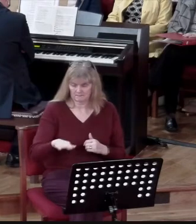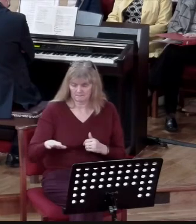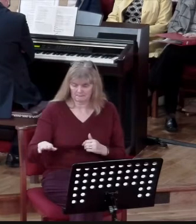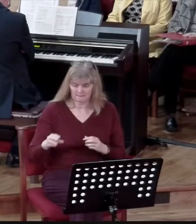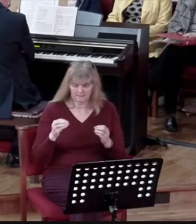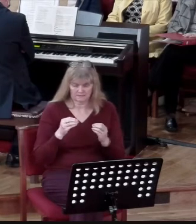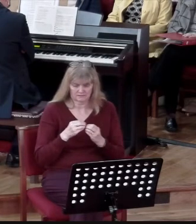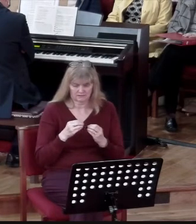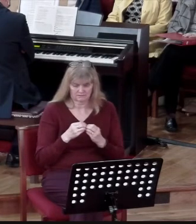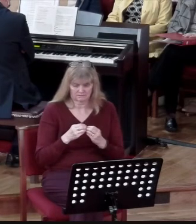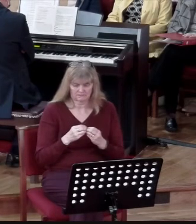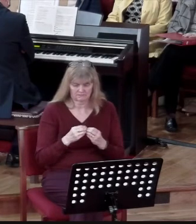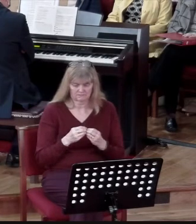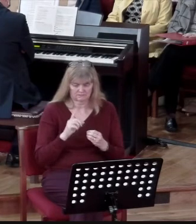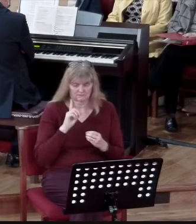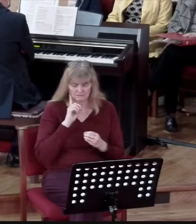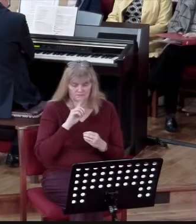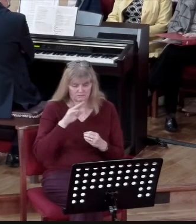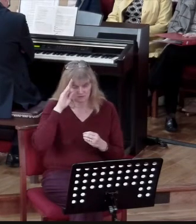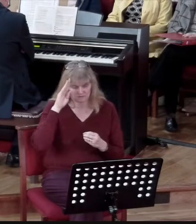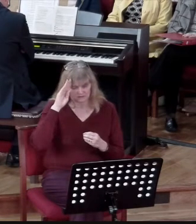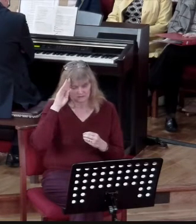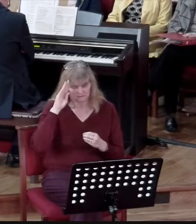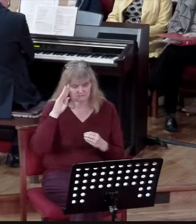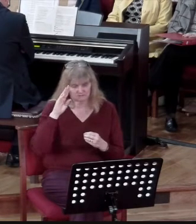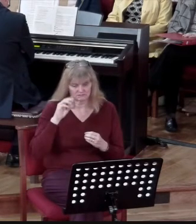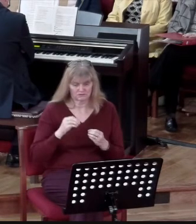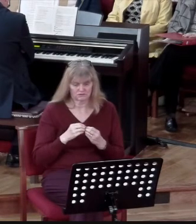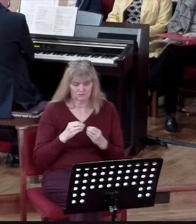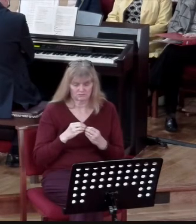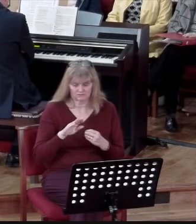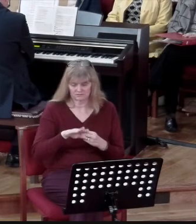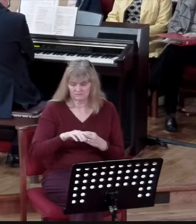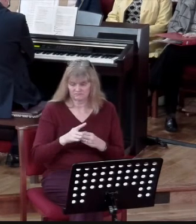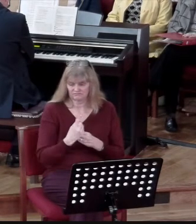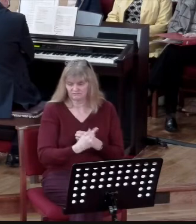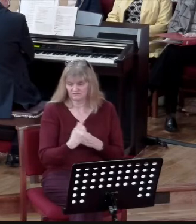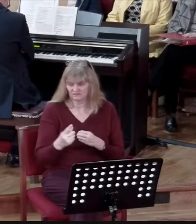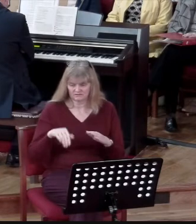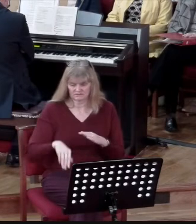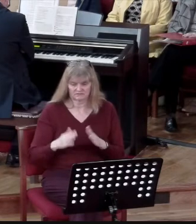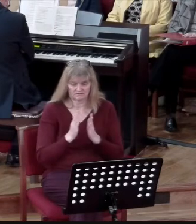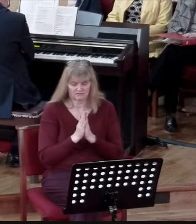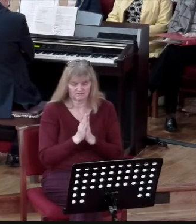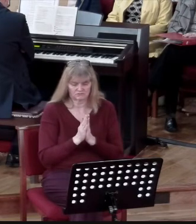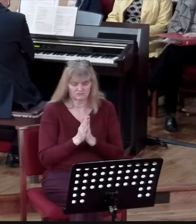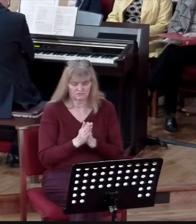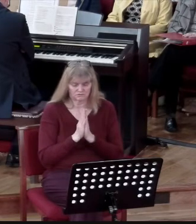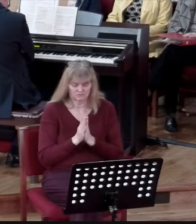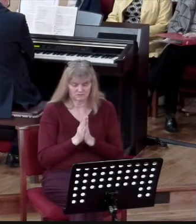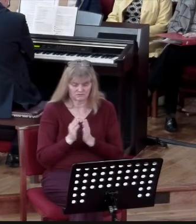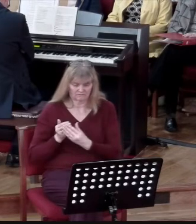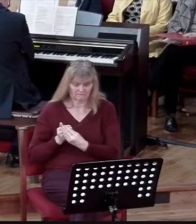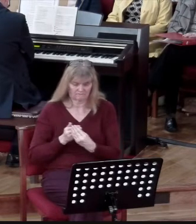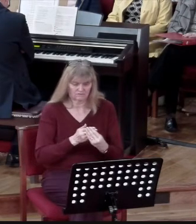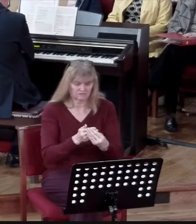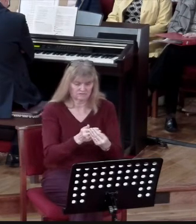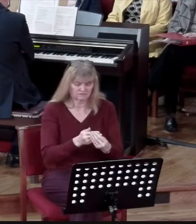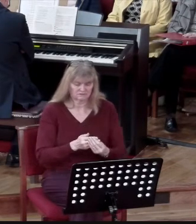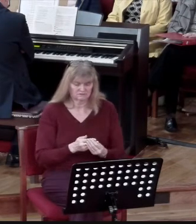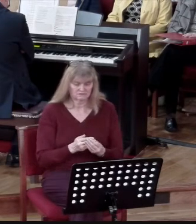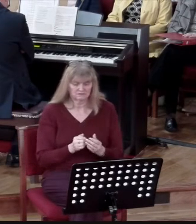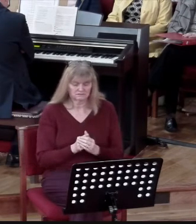girls' brigade and the brownies and guides and the creche and all these things. Pray for the leaders that you would give